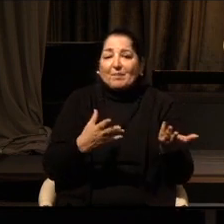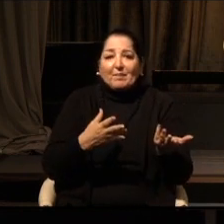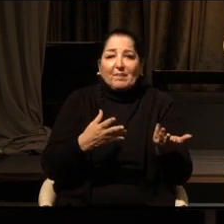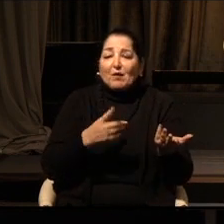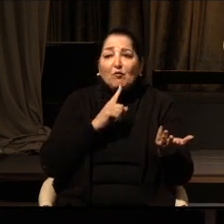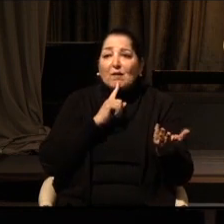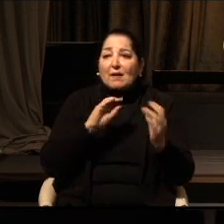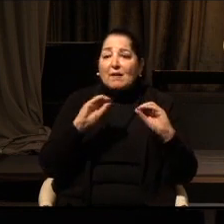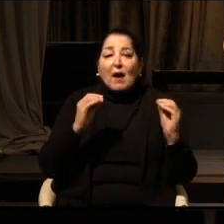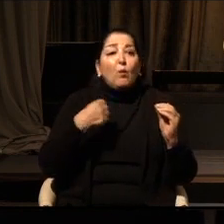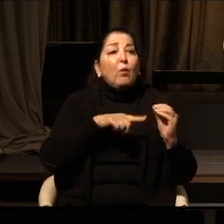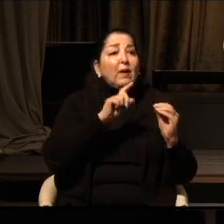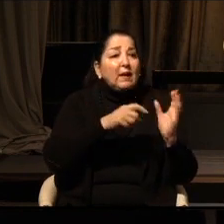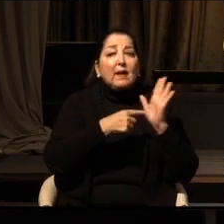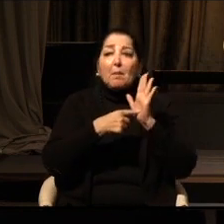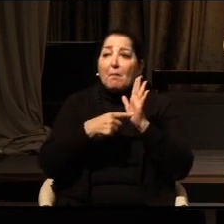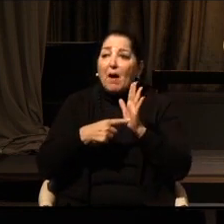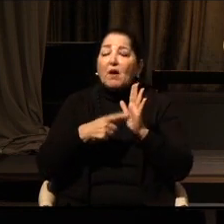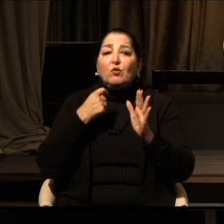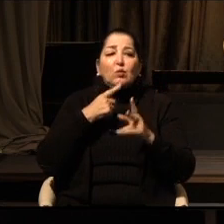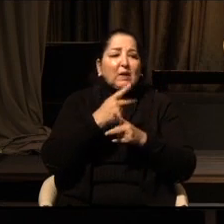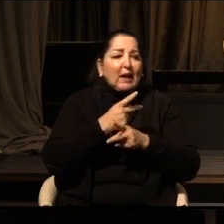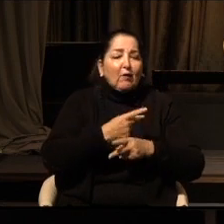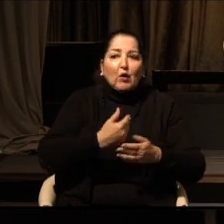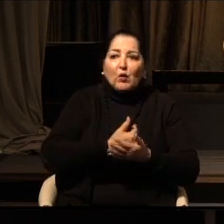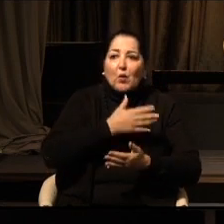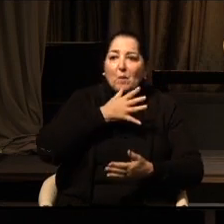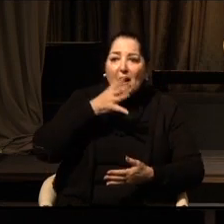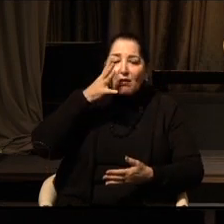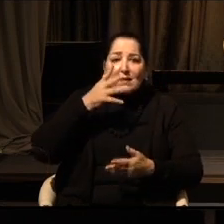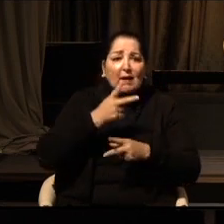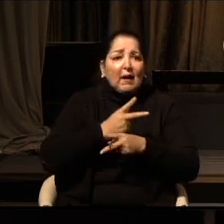We need models to take care of new parents, to take care of people,